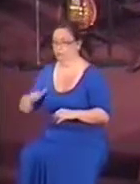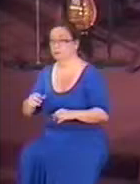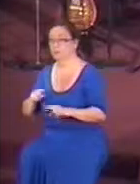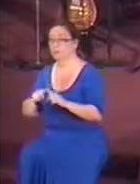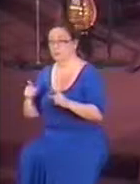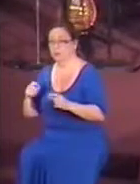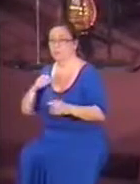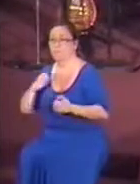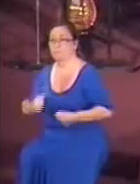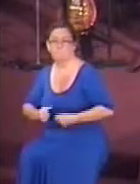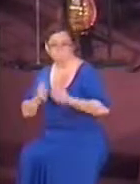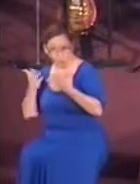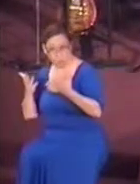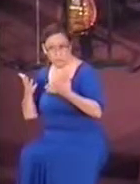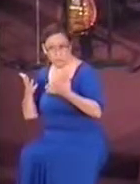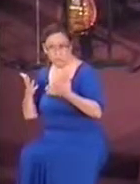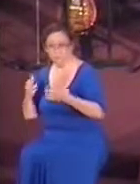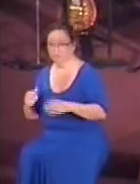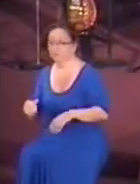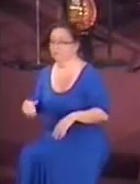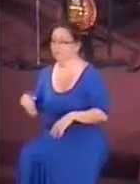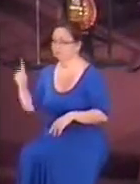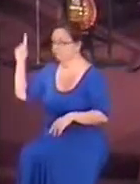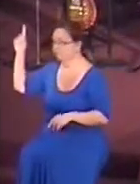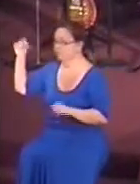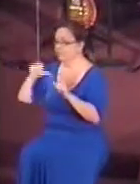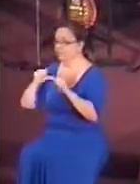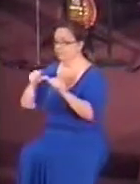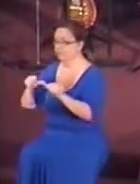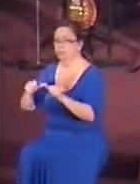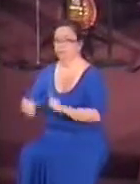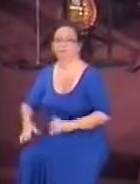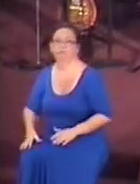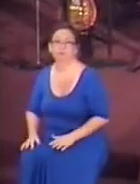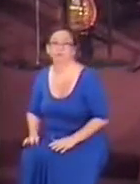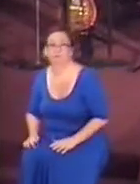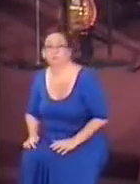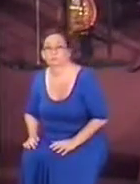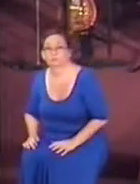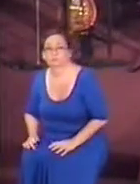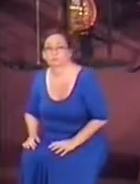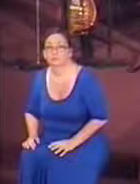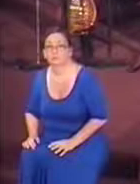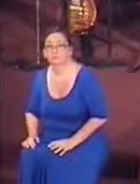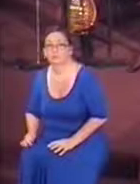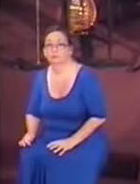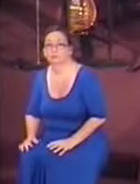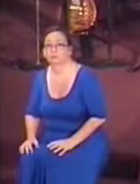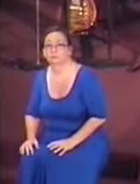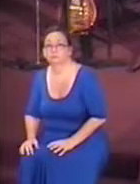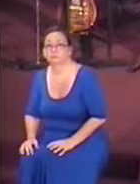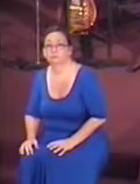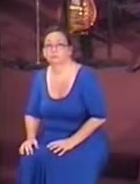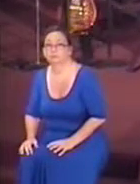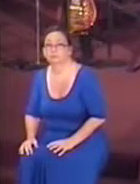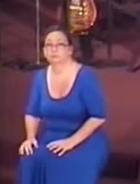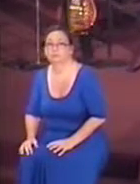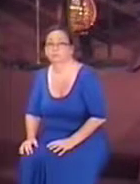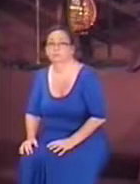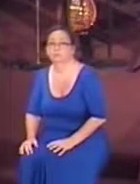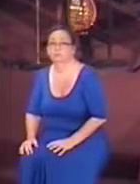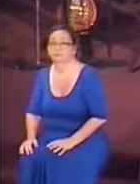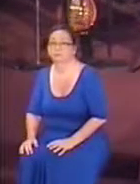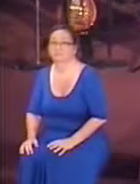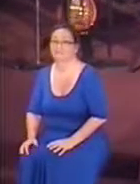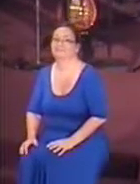He says, I do have moods in which the whole thing looks very improbable. But when I was an atheist, I had moods in which